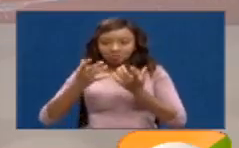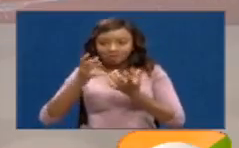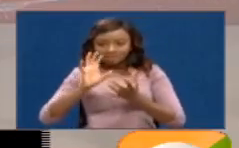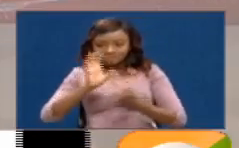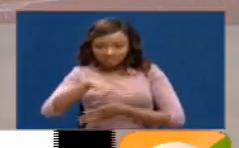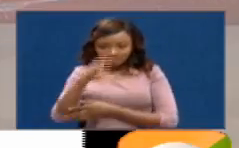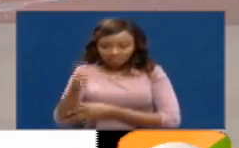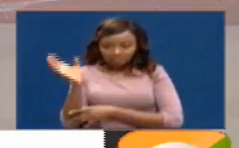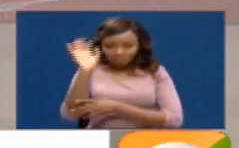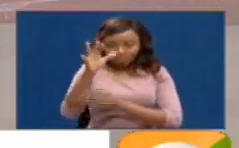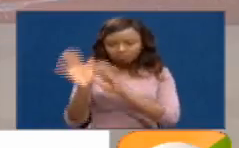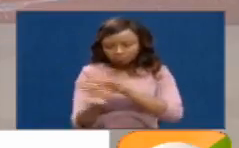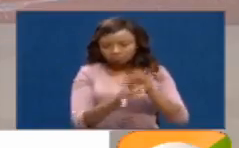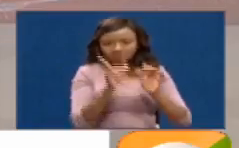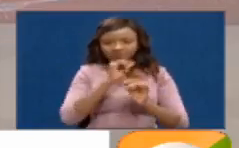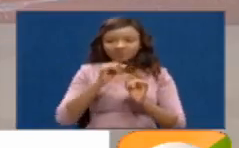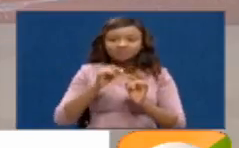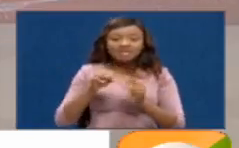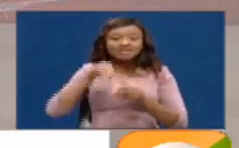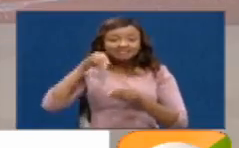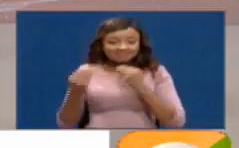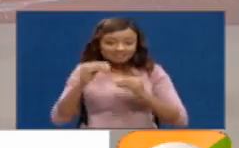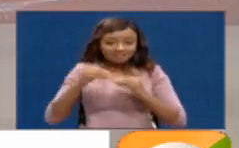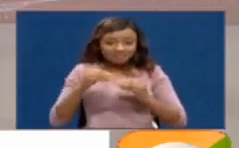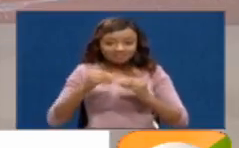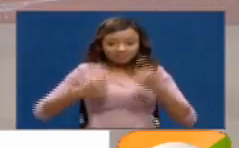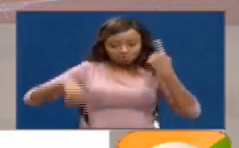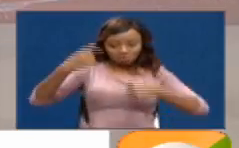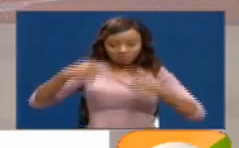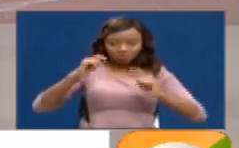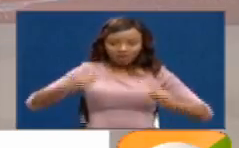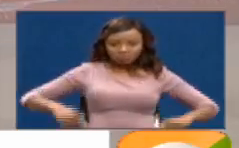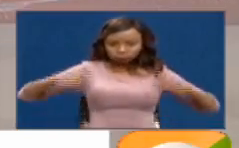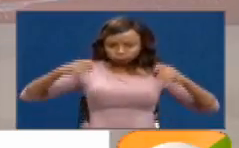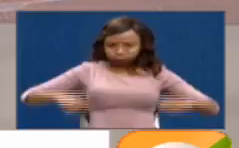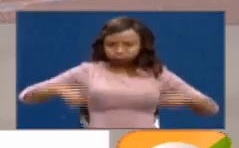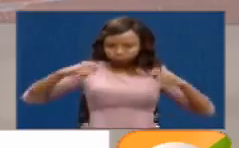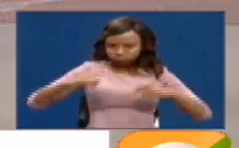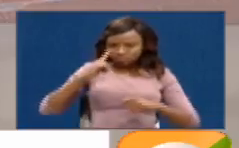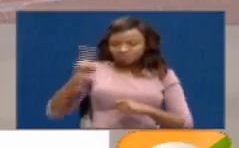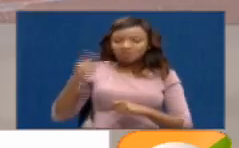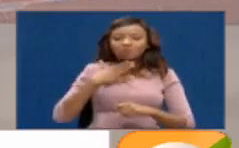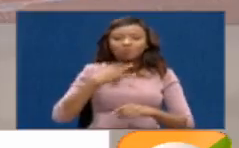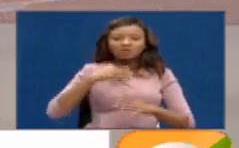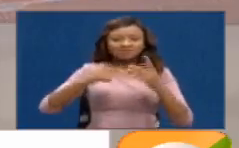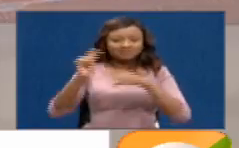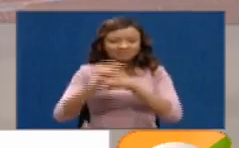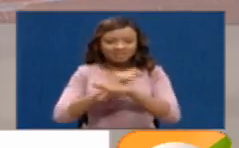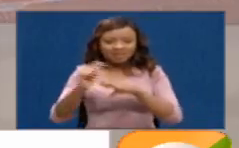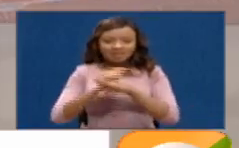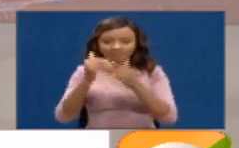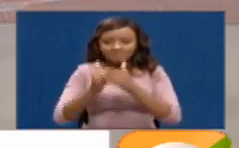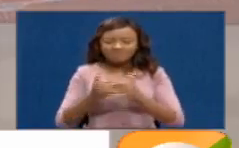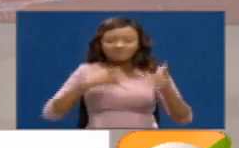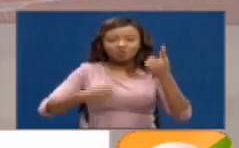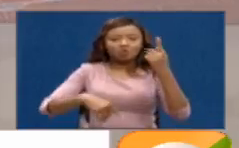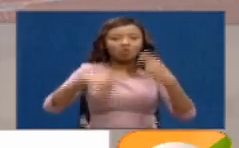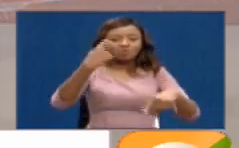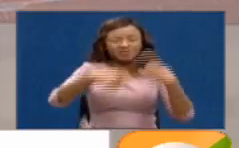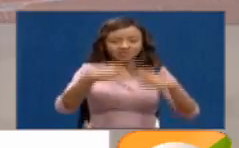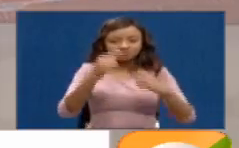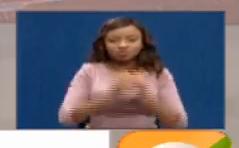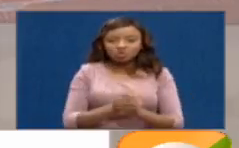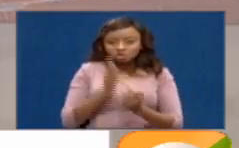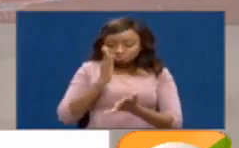The Kenya Paralympics team wants a two-week training camp before they compete at the 2020 Tokyo Paralympics qualifiers next month.